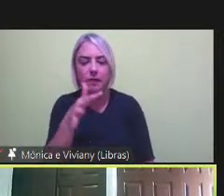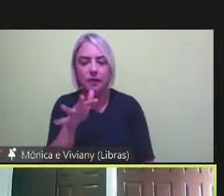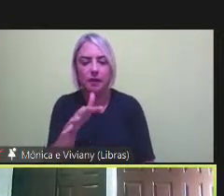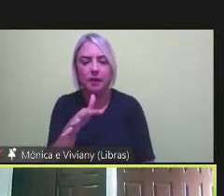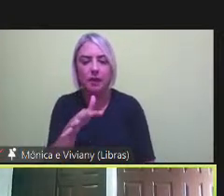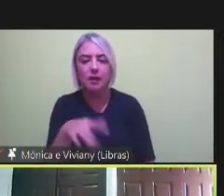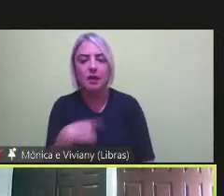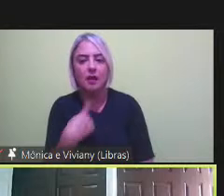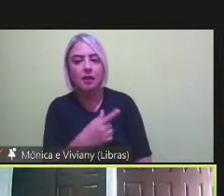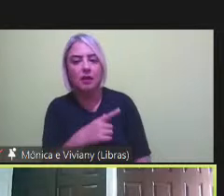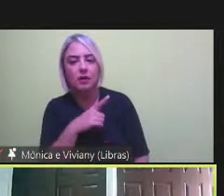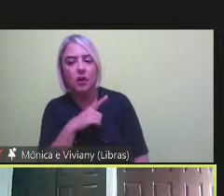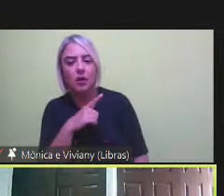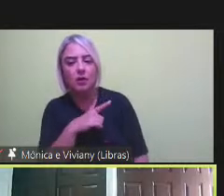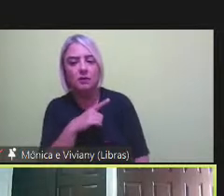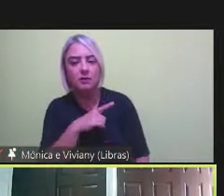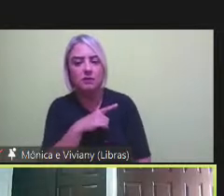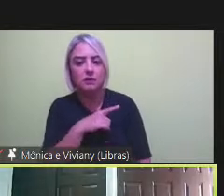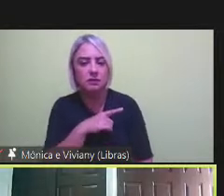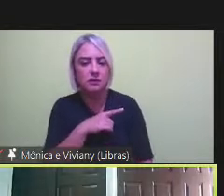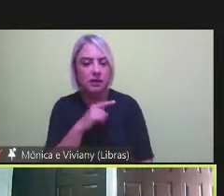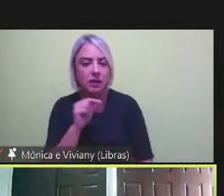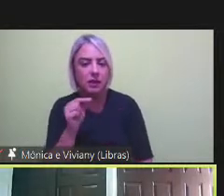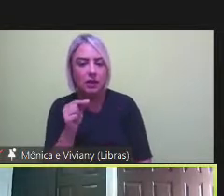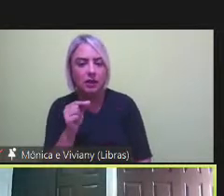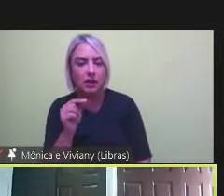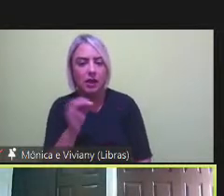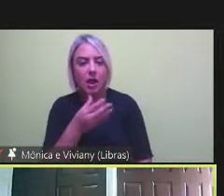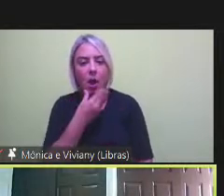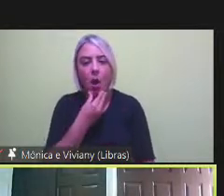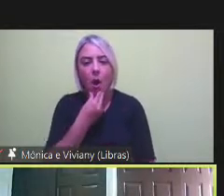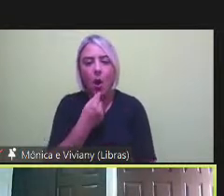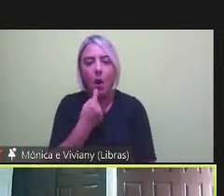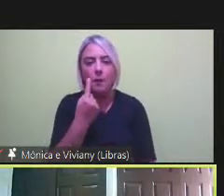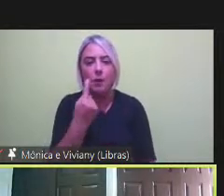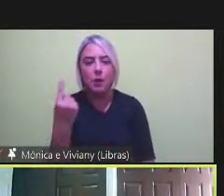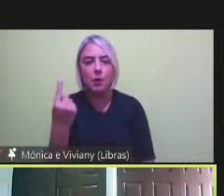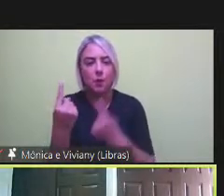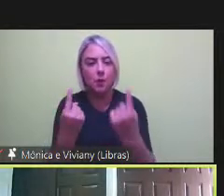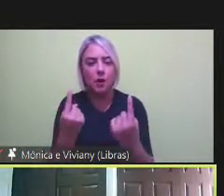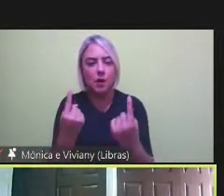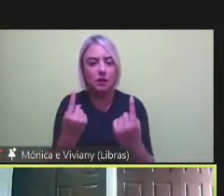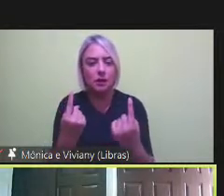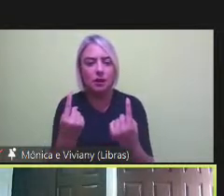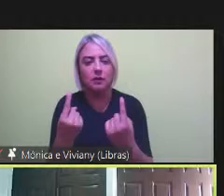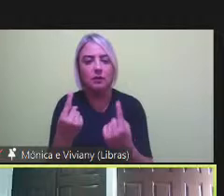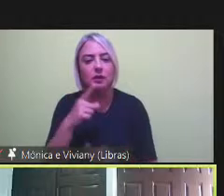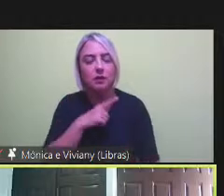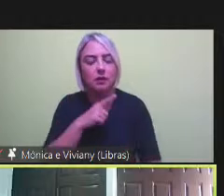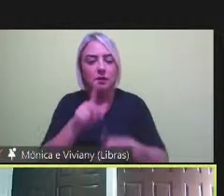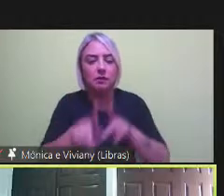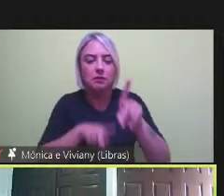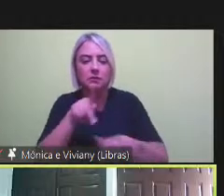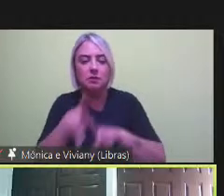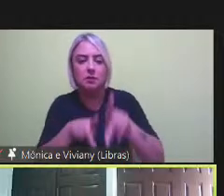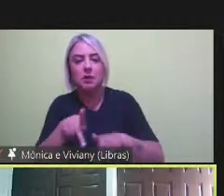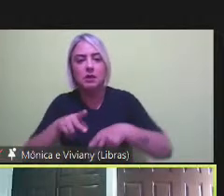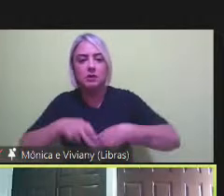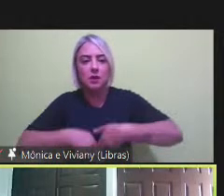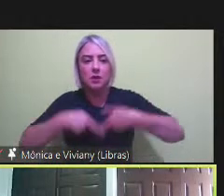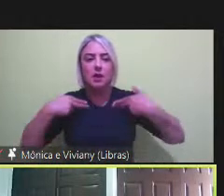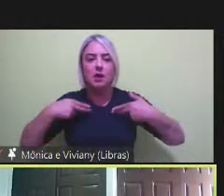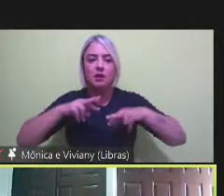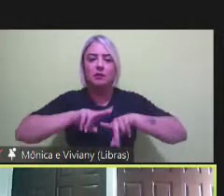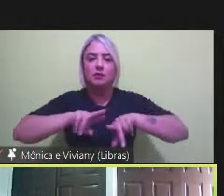of 1:1. It's a very ethnically diverse population with a diverse culture.